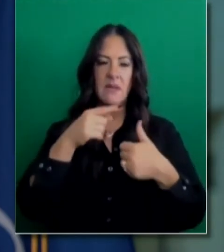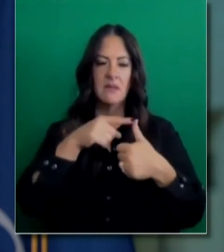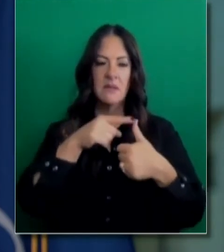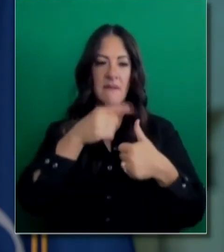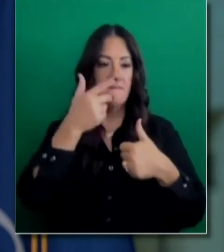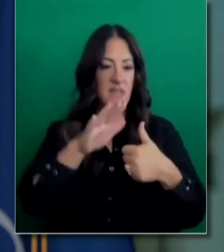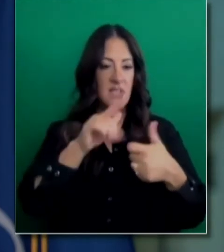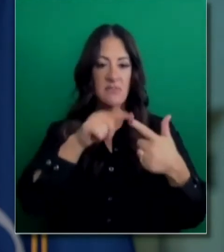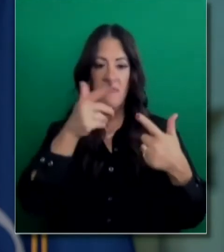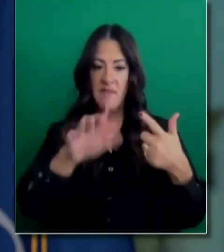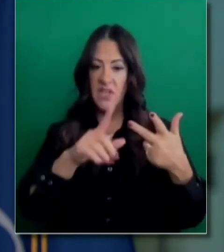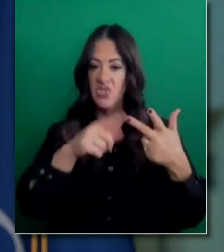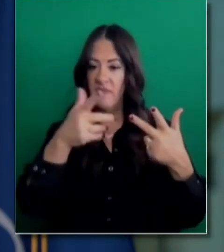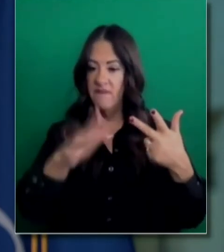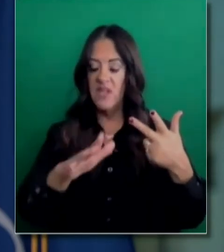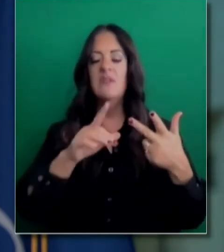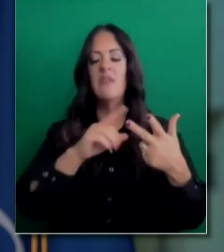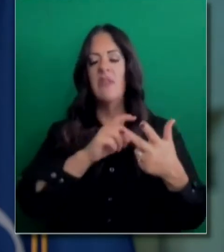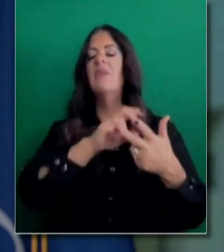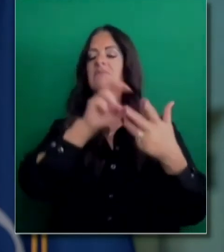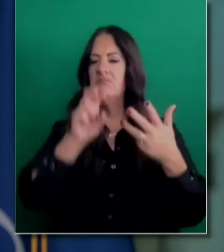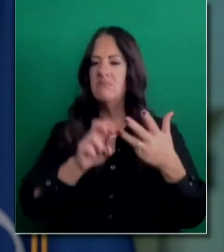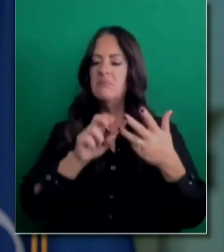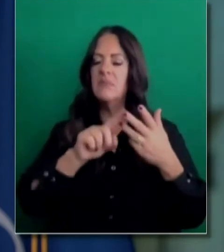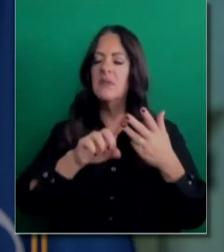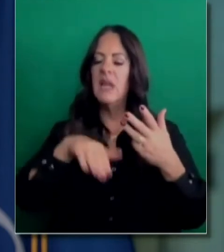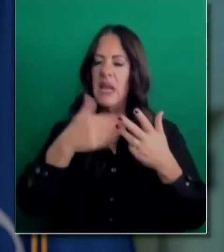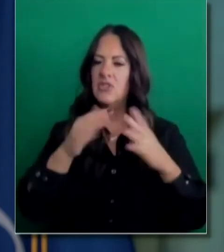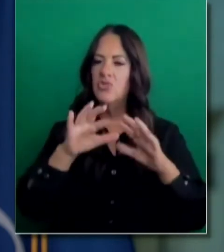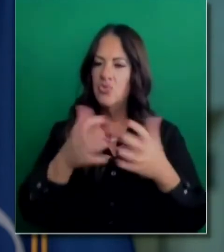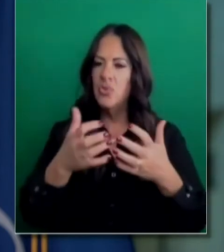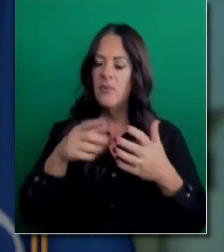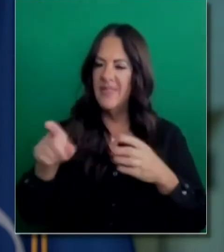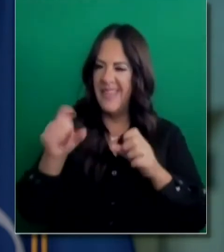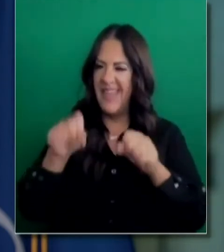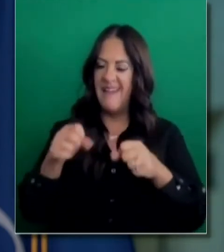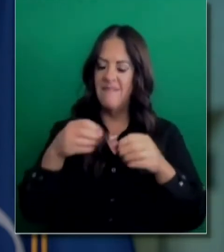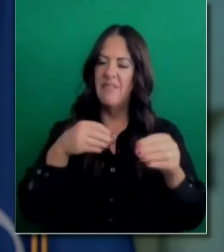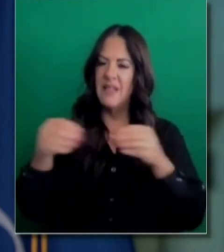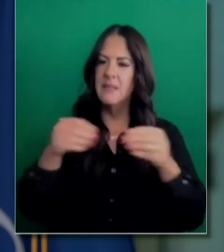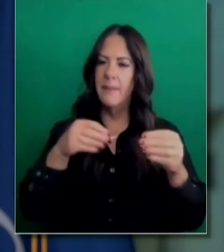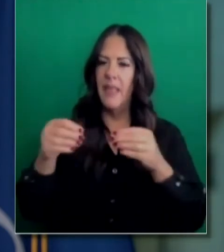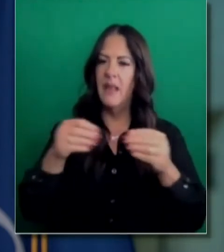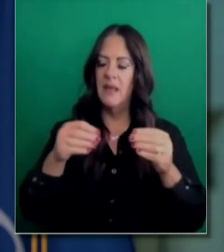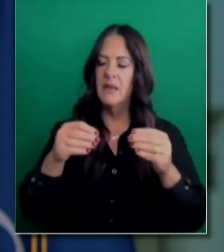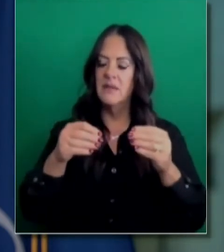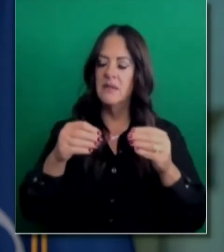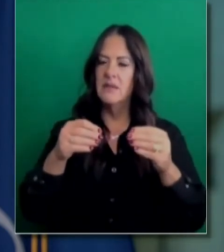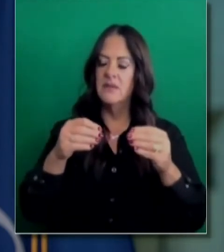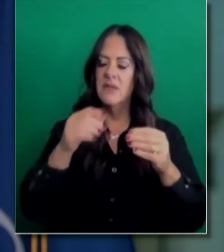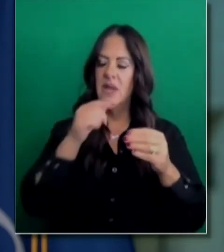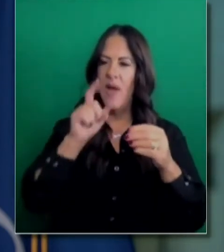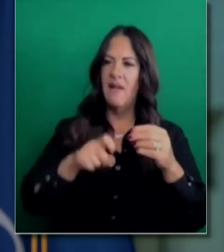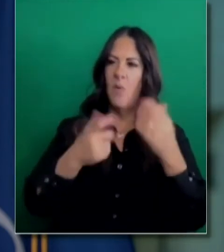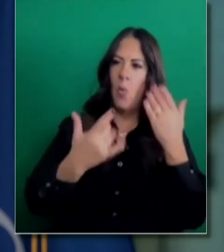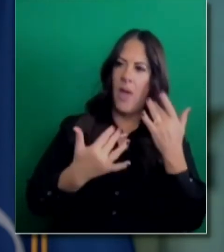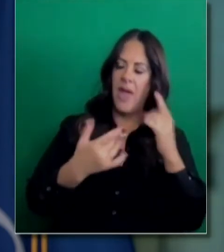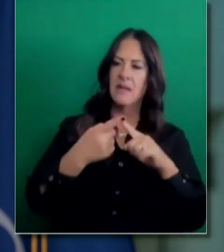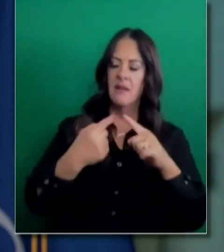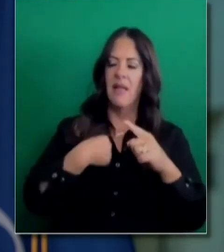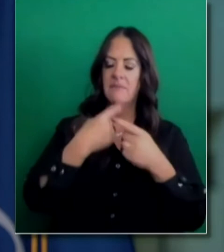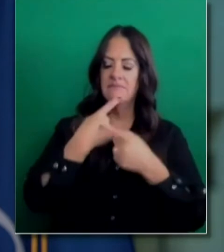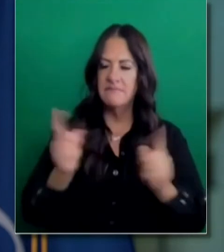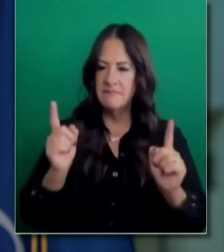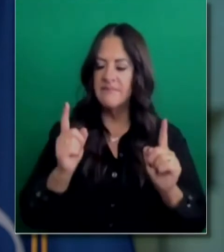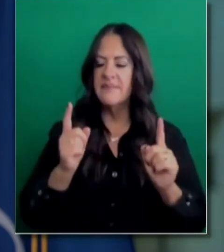exposure, risk, and age, allowing more flexibility within phase 1B, tier 1, phase 1B,